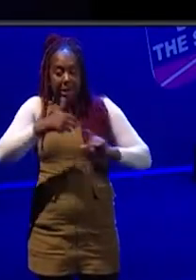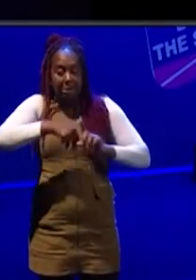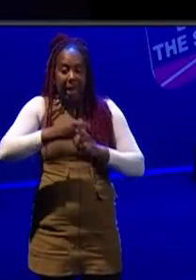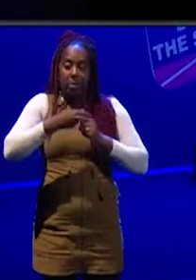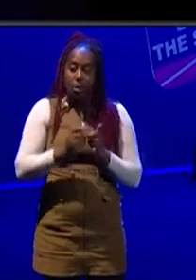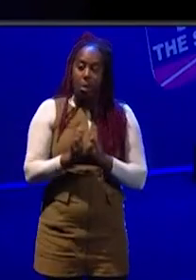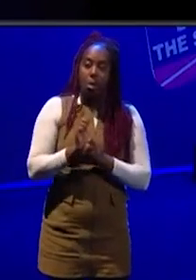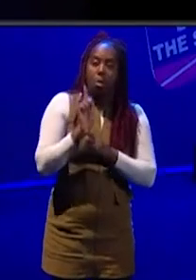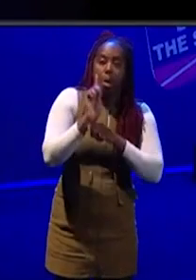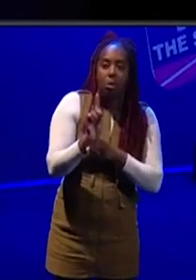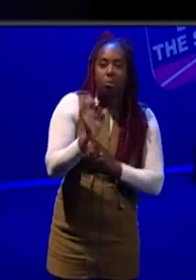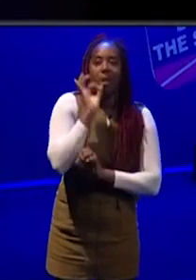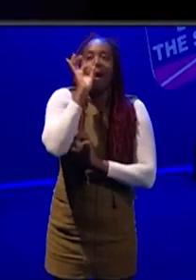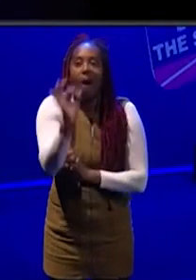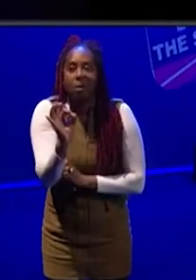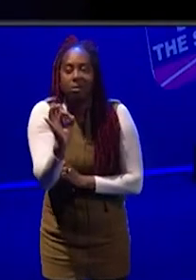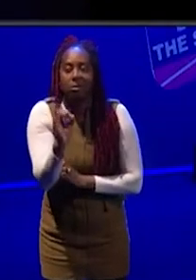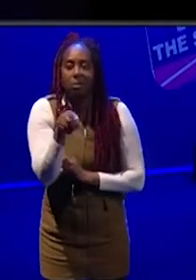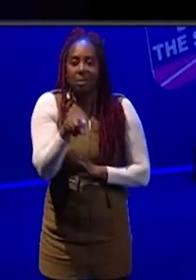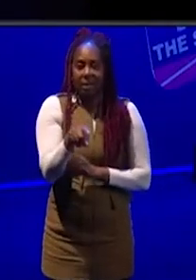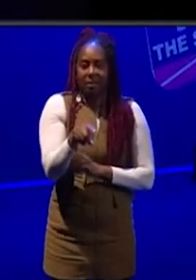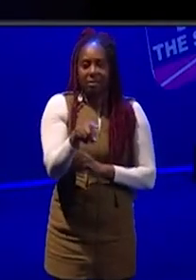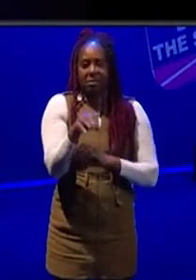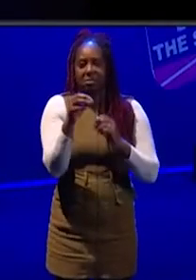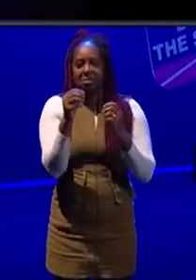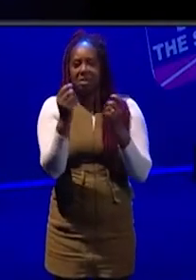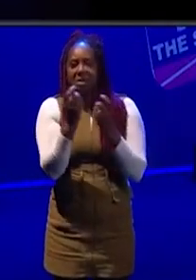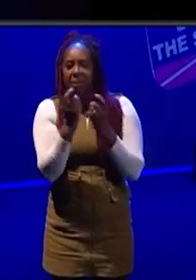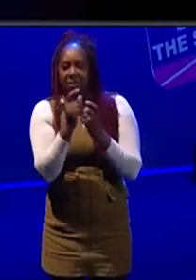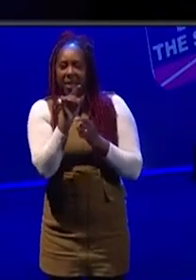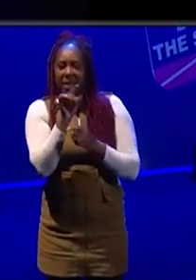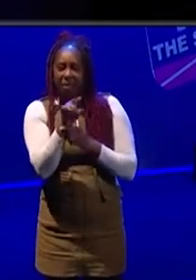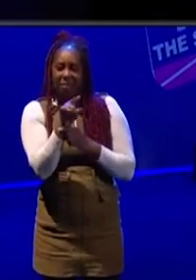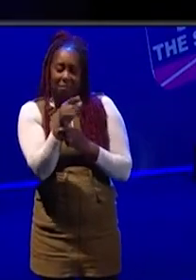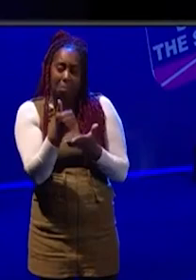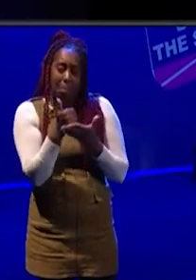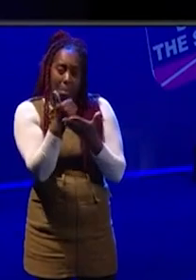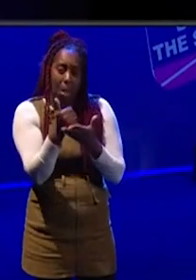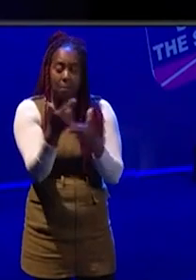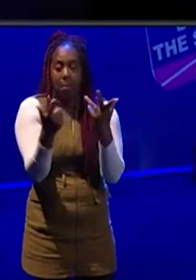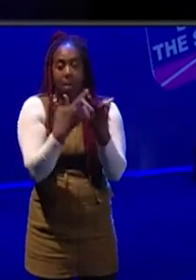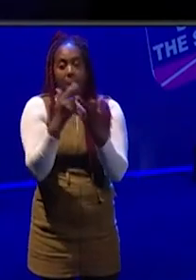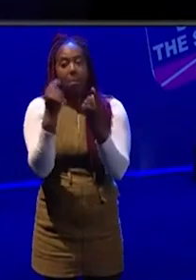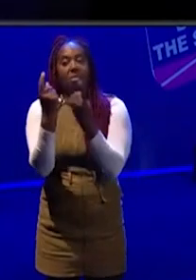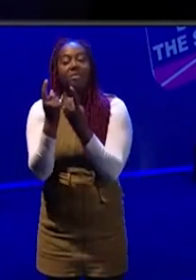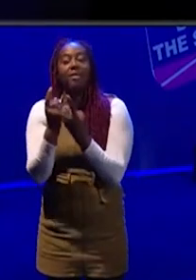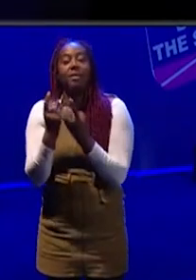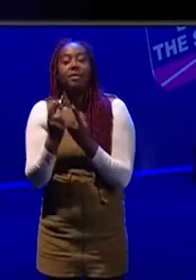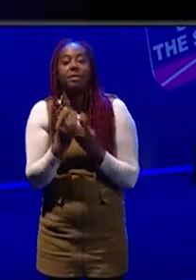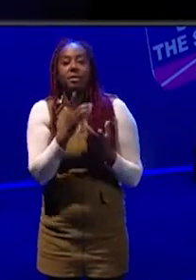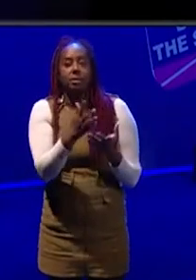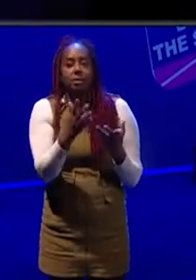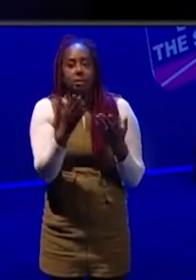stage, and have to ask for that. That is something that is venue-wide, but there might be some other things that Athena might